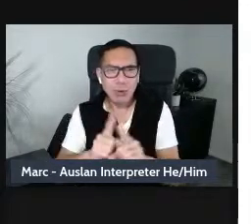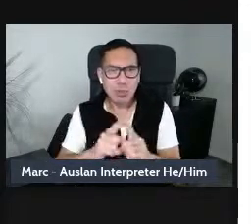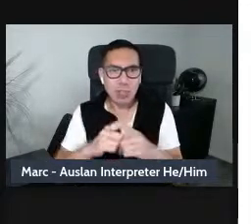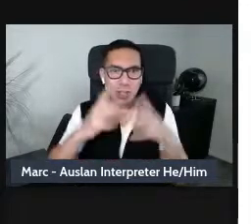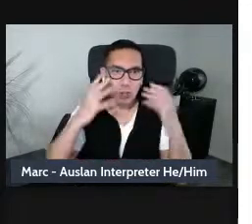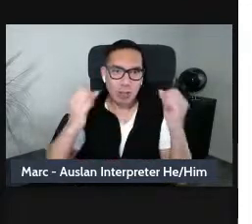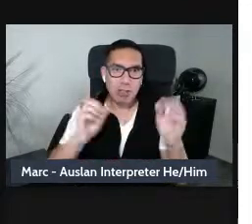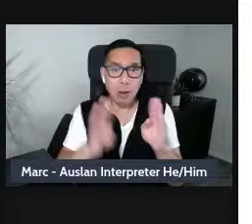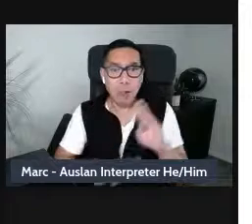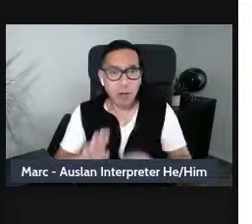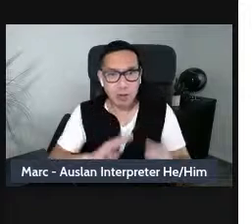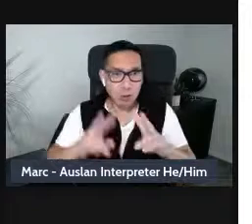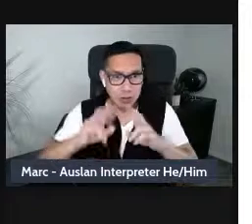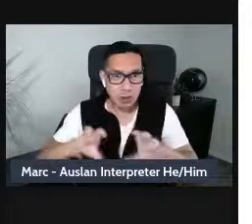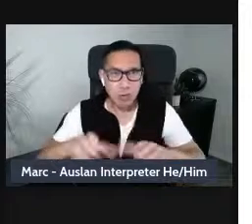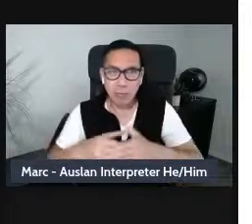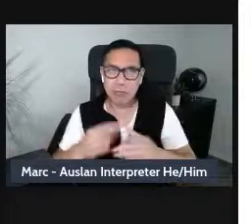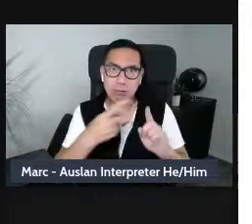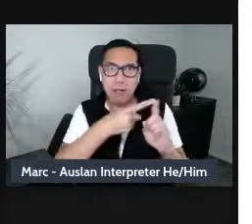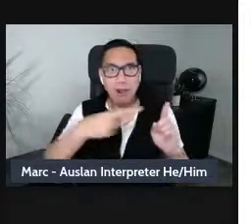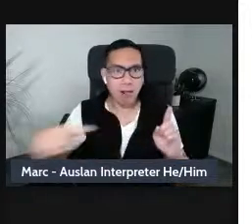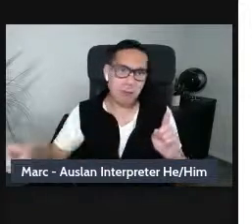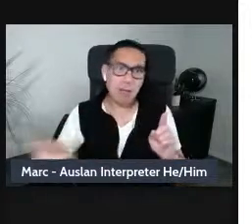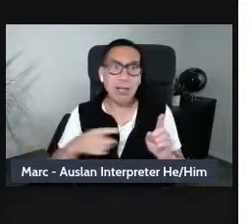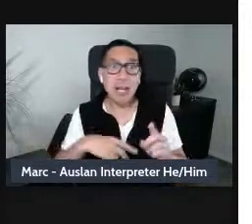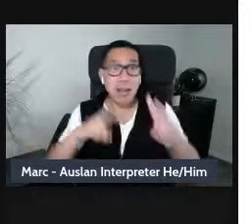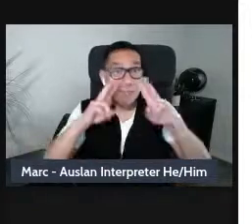uni in 2010.